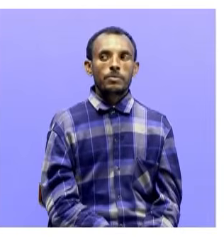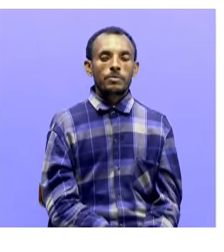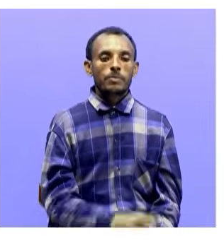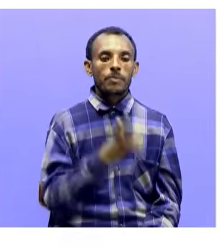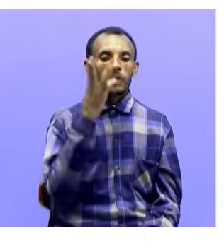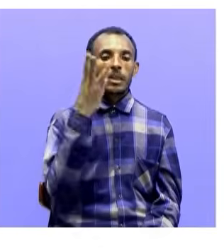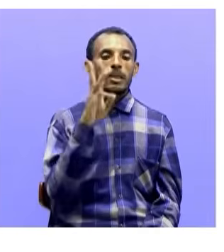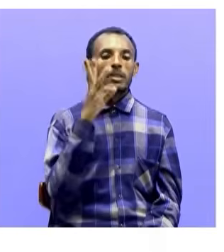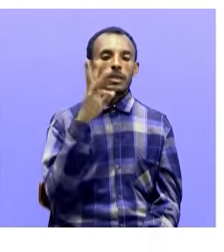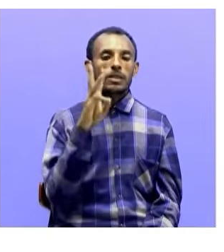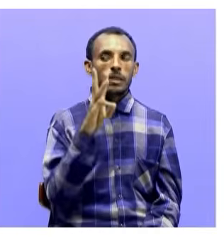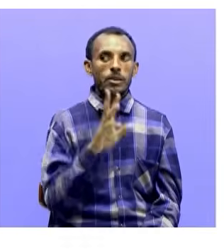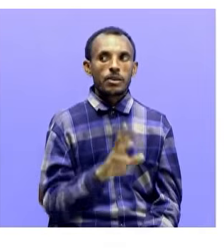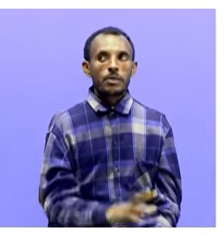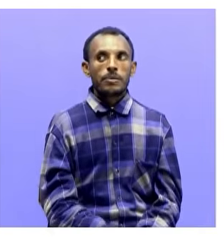16.